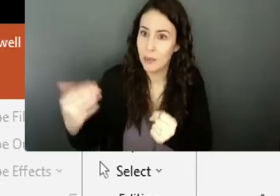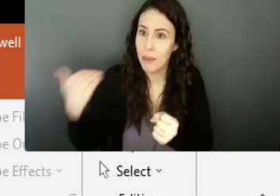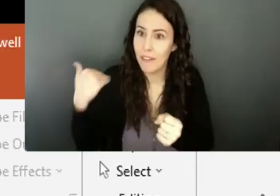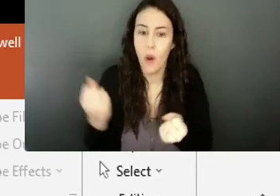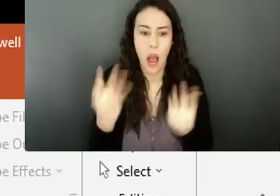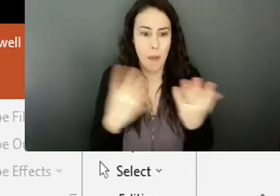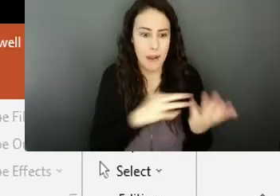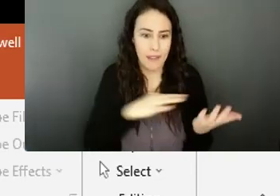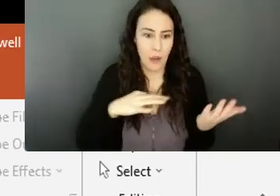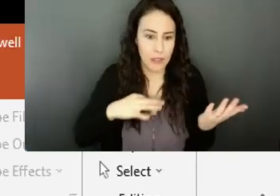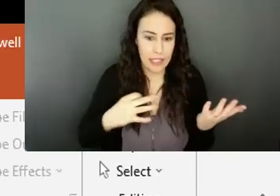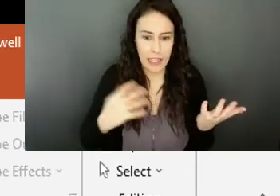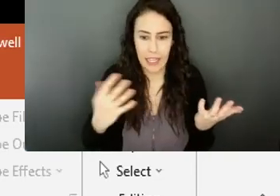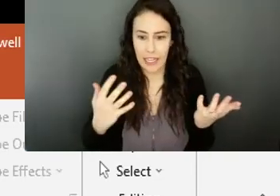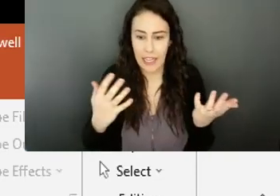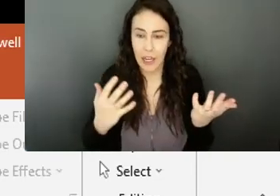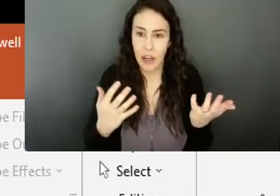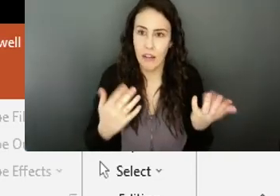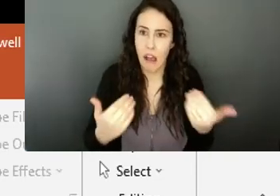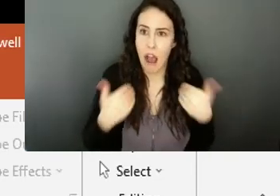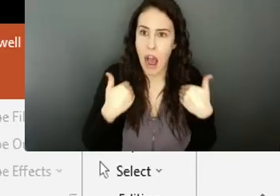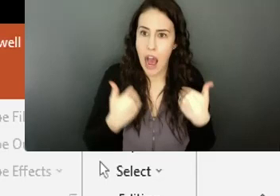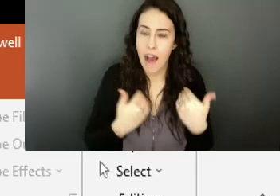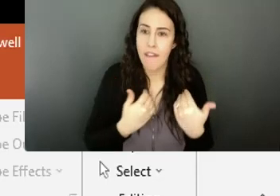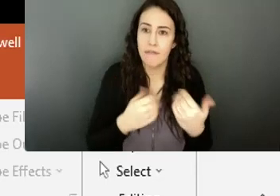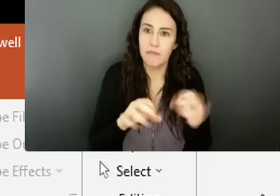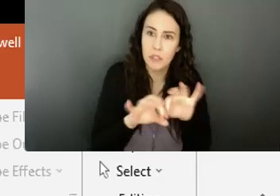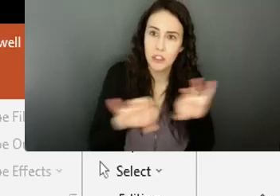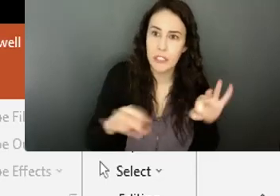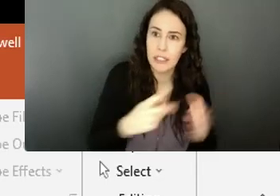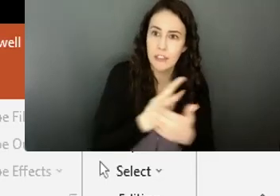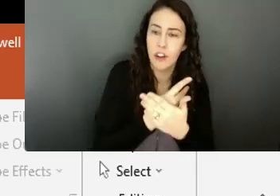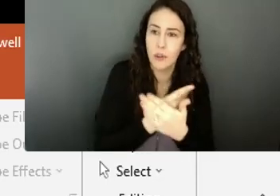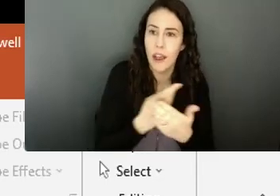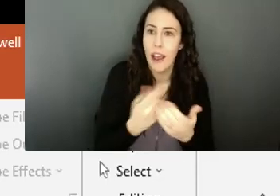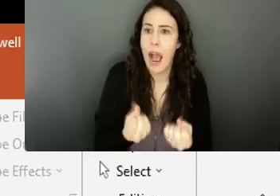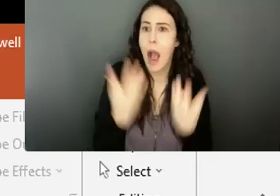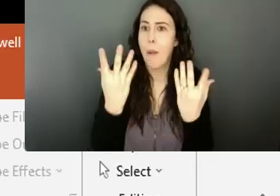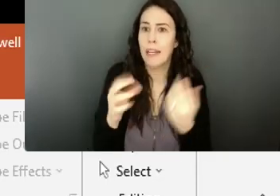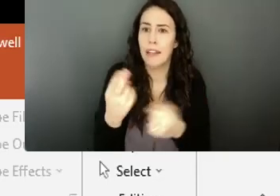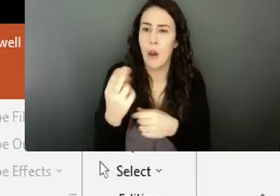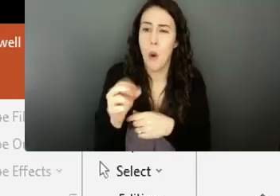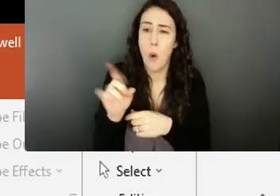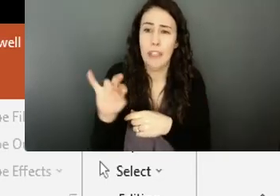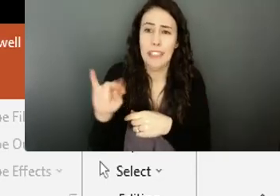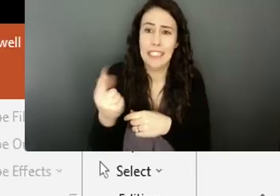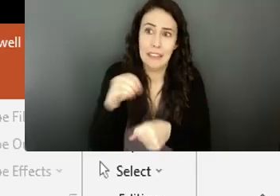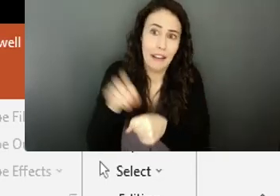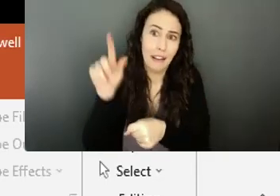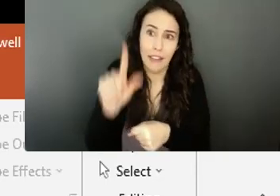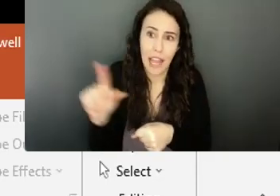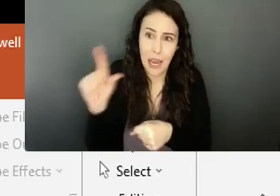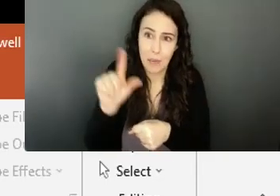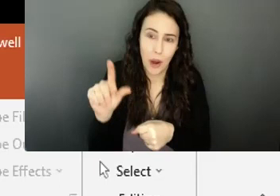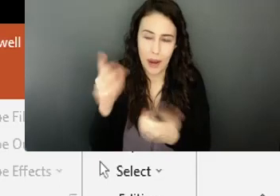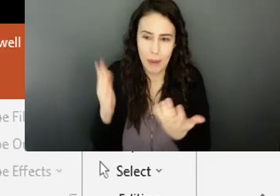our faculty hold doctorates? How many holdings do we have in the library? Some of this might sound familiar, but